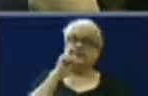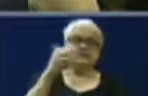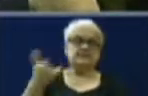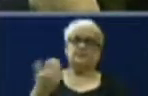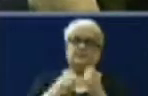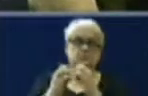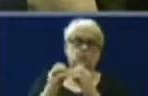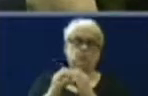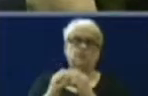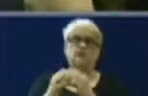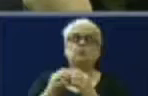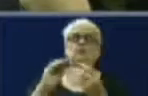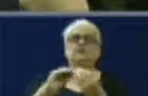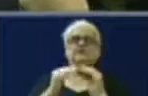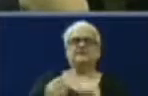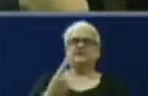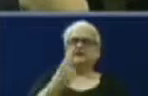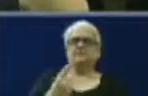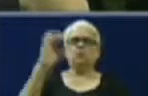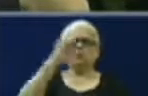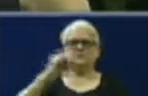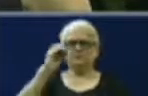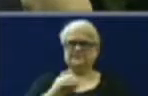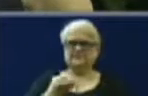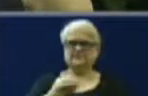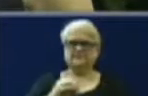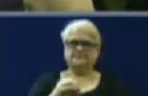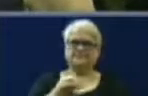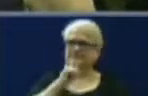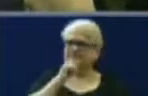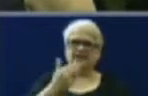one percentile. I wish that was a good thing.